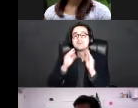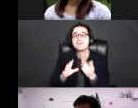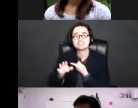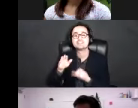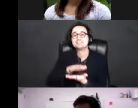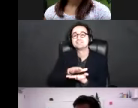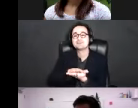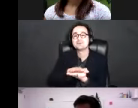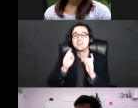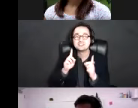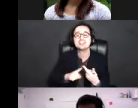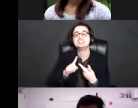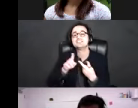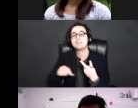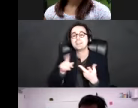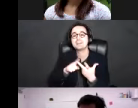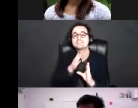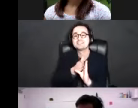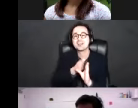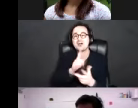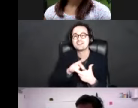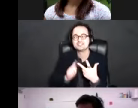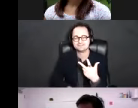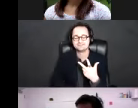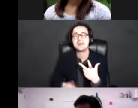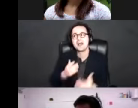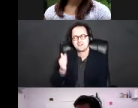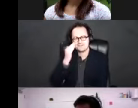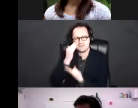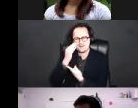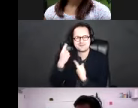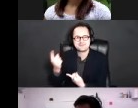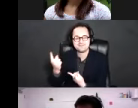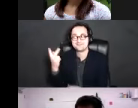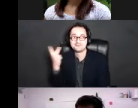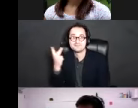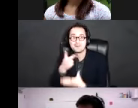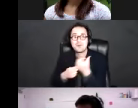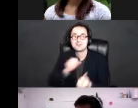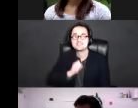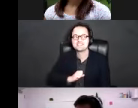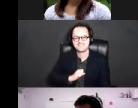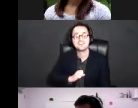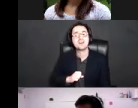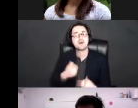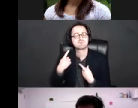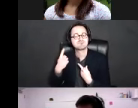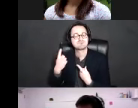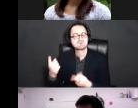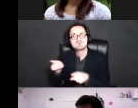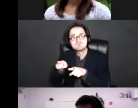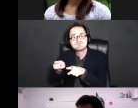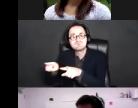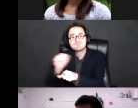Education, Pediatrics, and Psychology. As I said, I've known him since we were both at Stanford, but also we have continued to work together in different